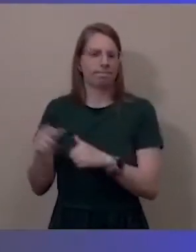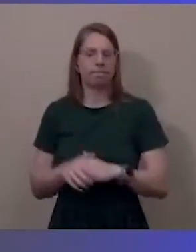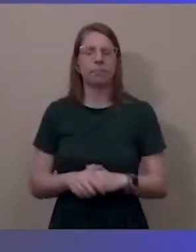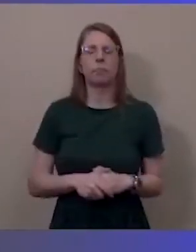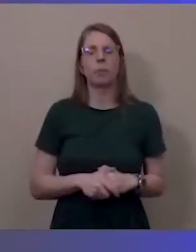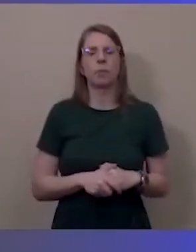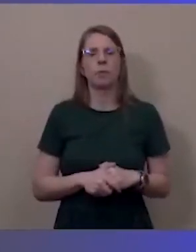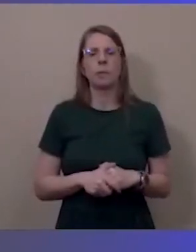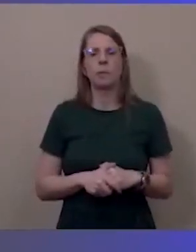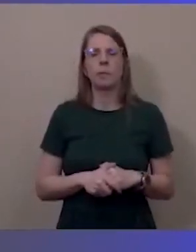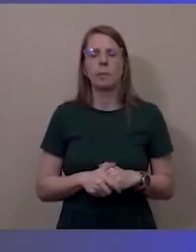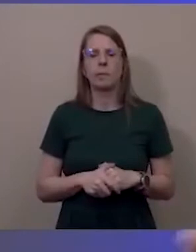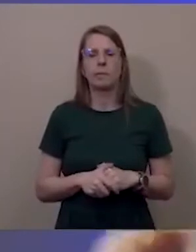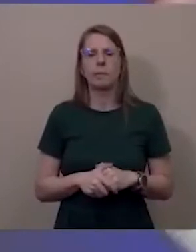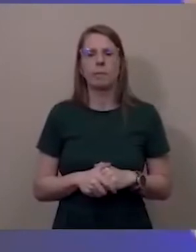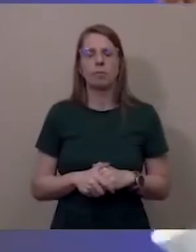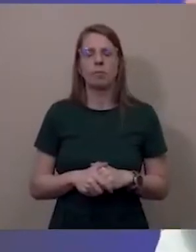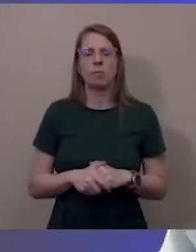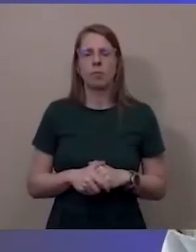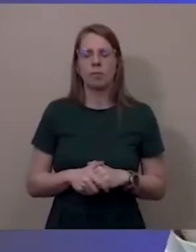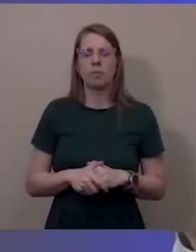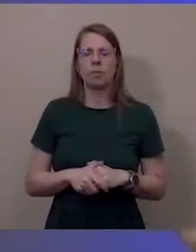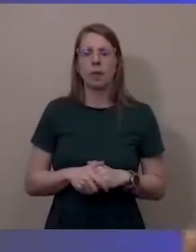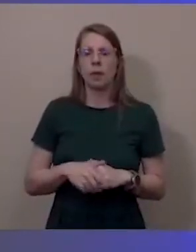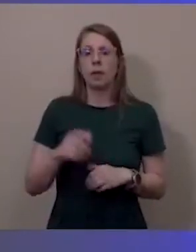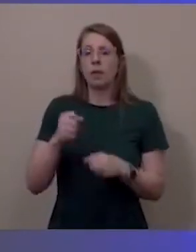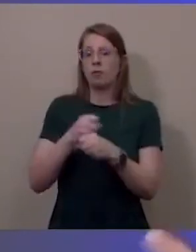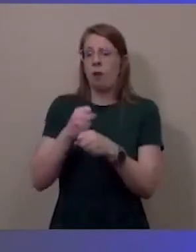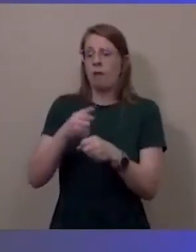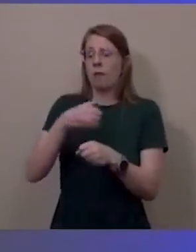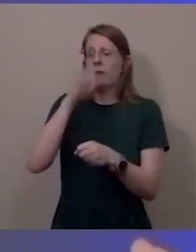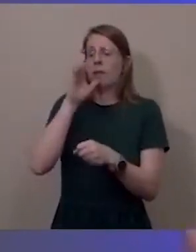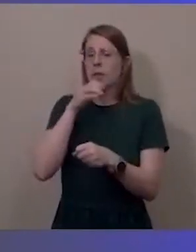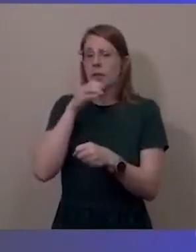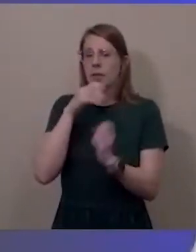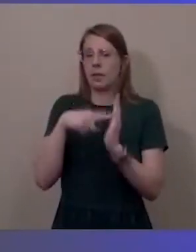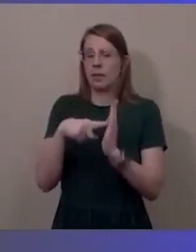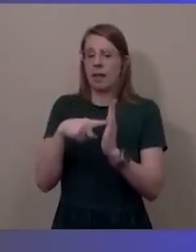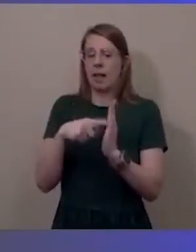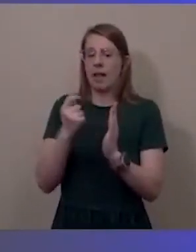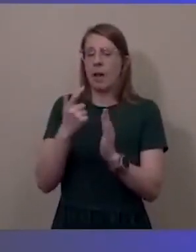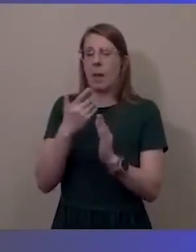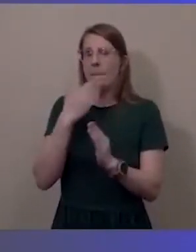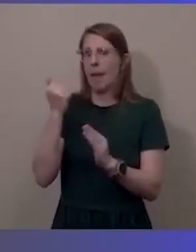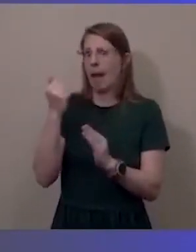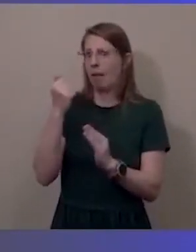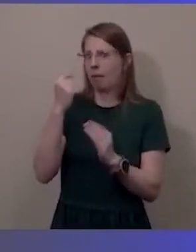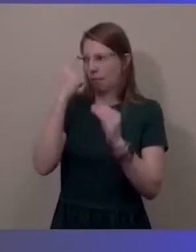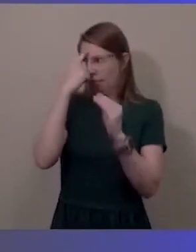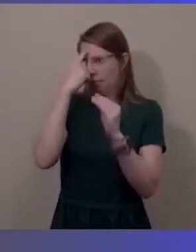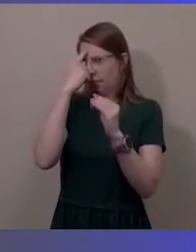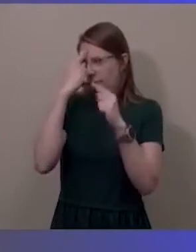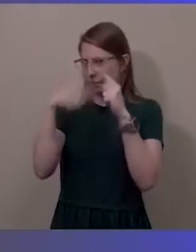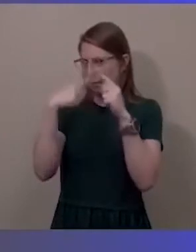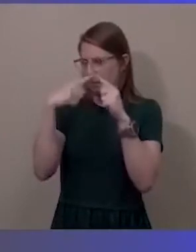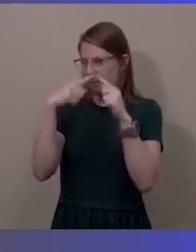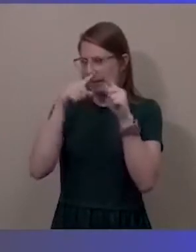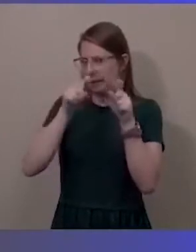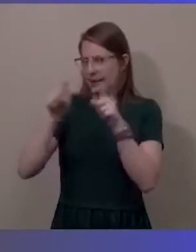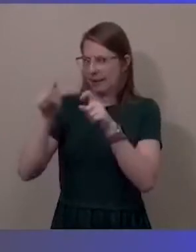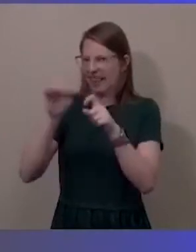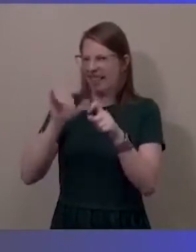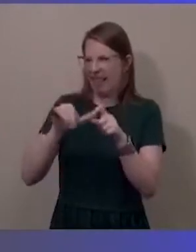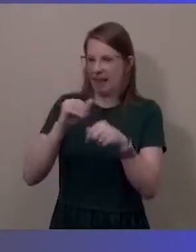we're seeing basically, so you drink a cup of coffee, you're symptomatically a little bit better, maybe at cognitive testing. It's that type